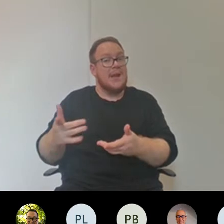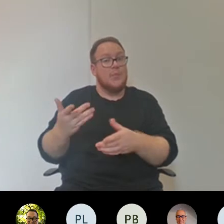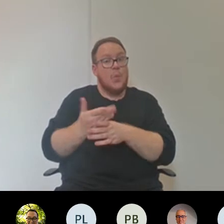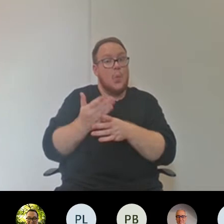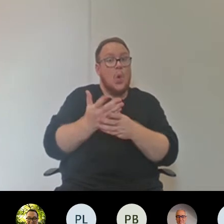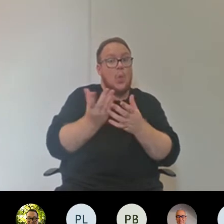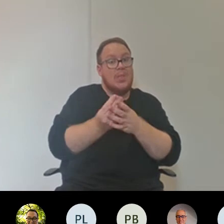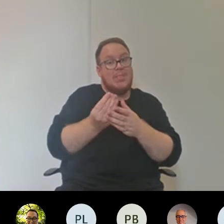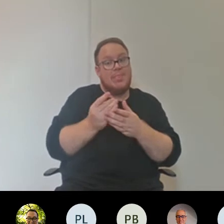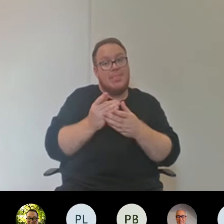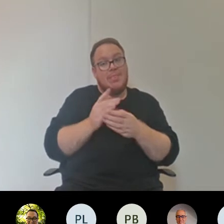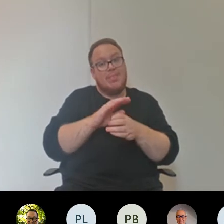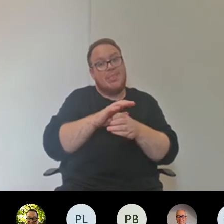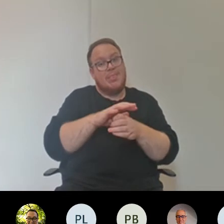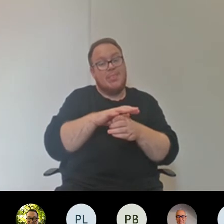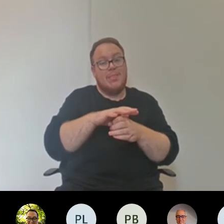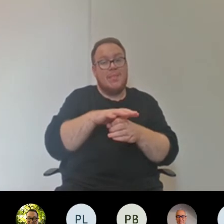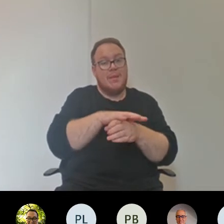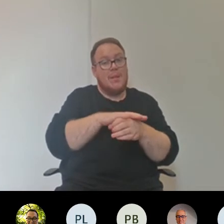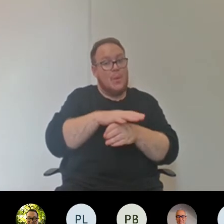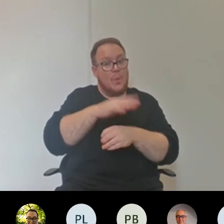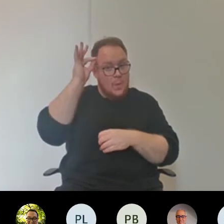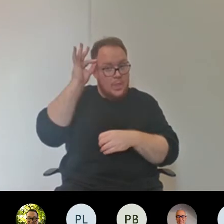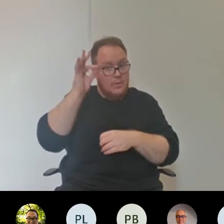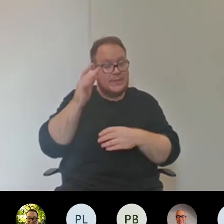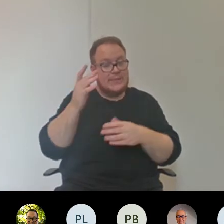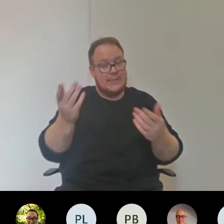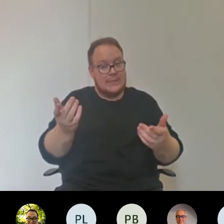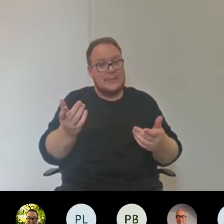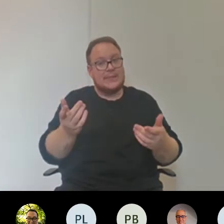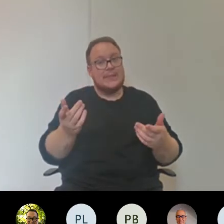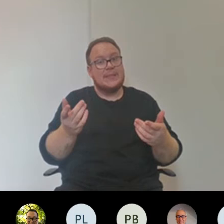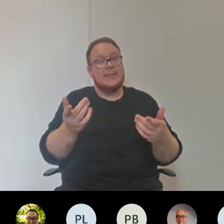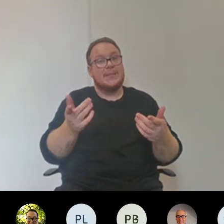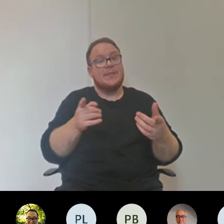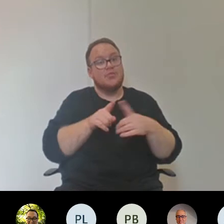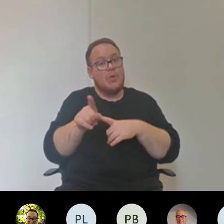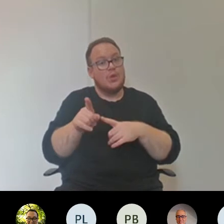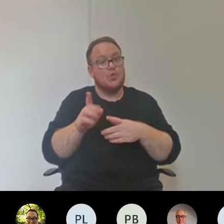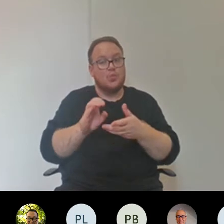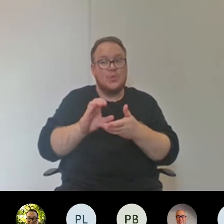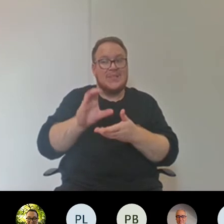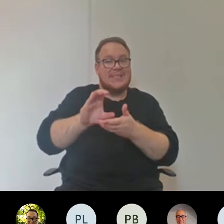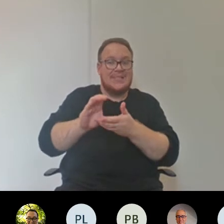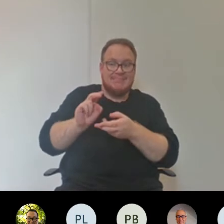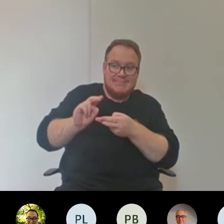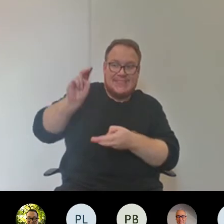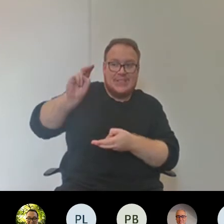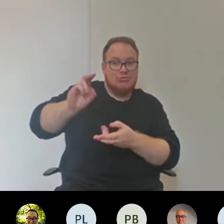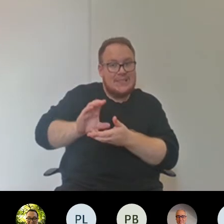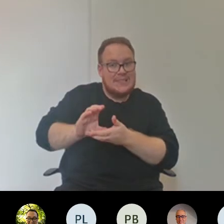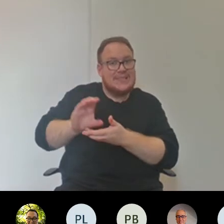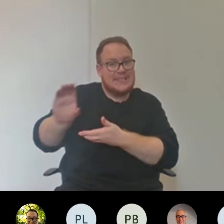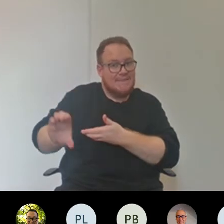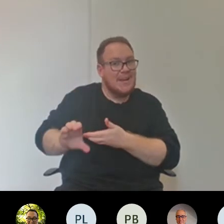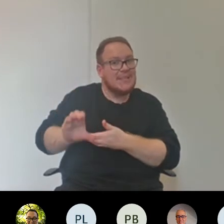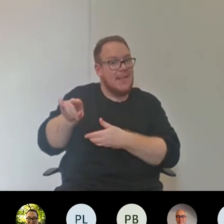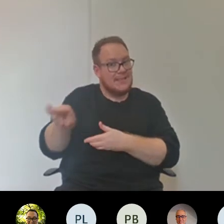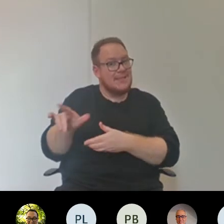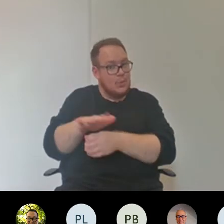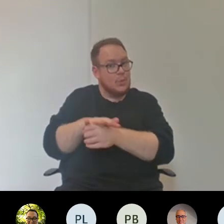through our Section 117 arrangements around increasing investment in those areas of care. So to some extent